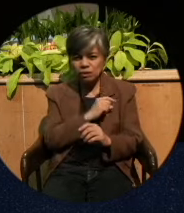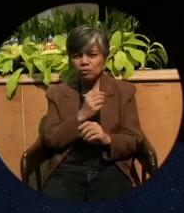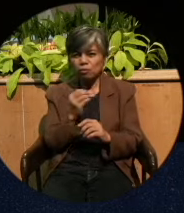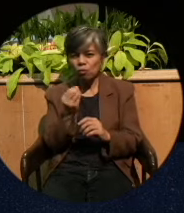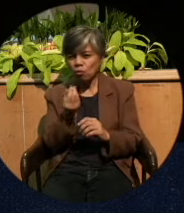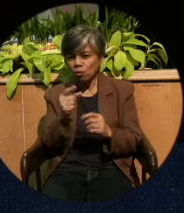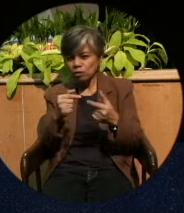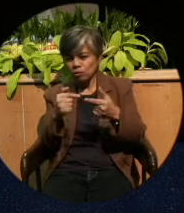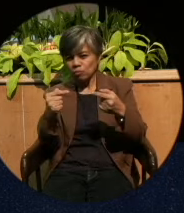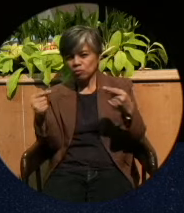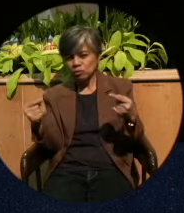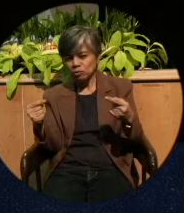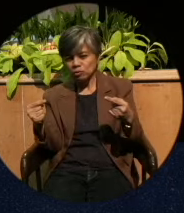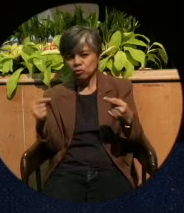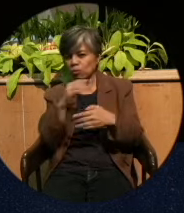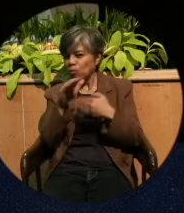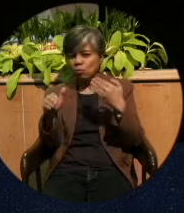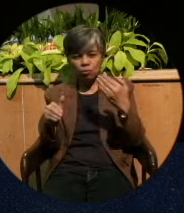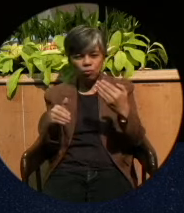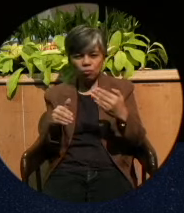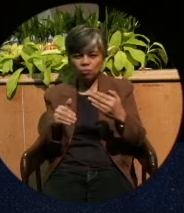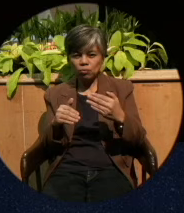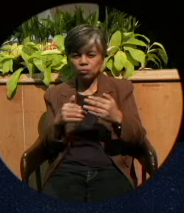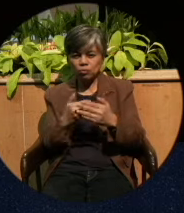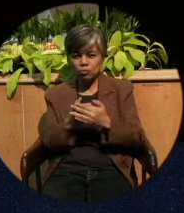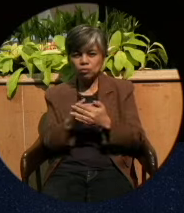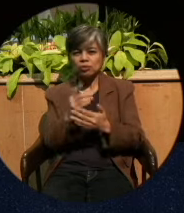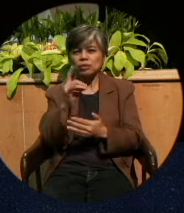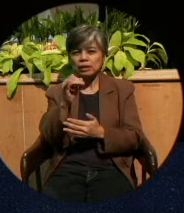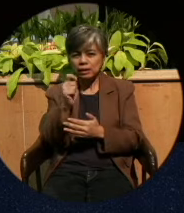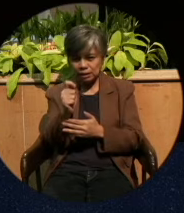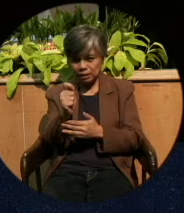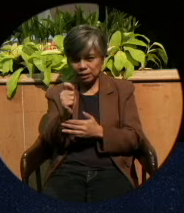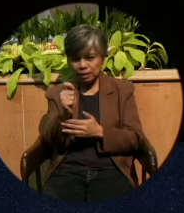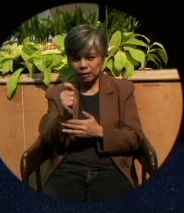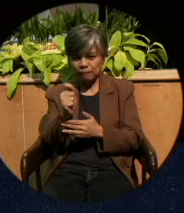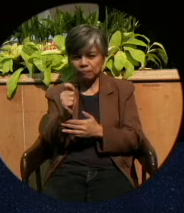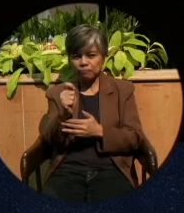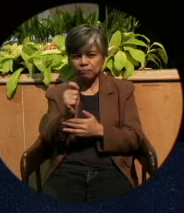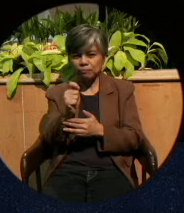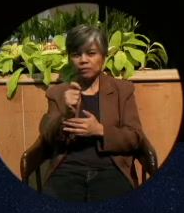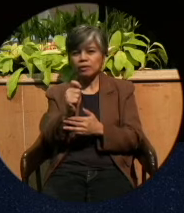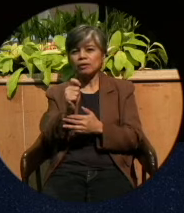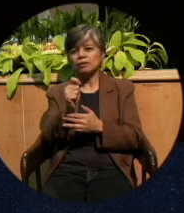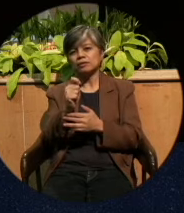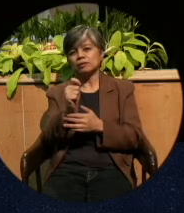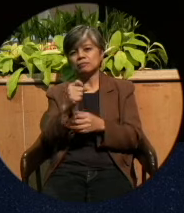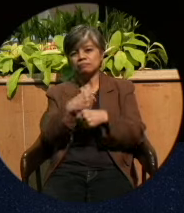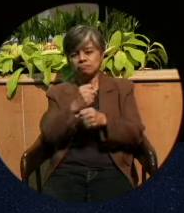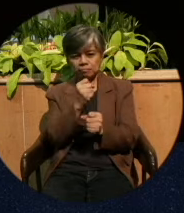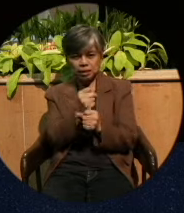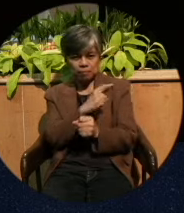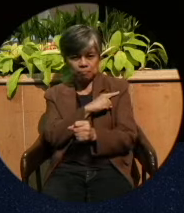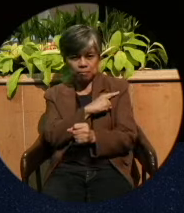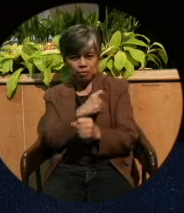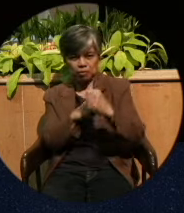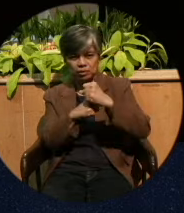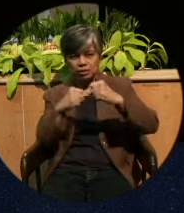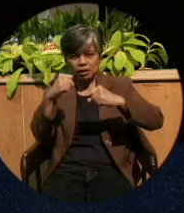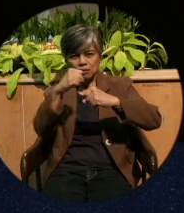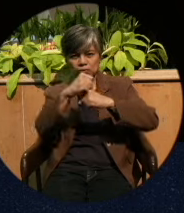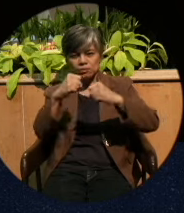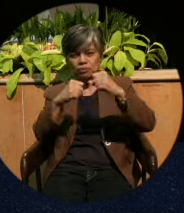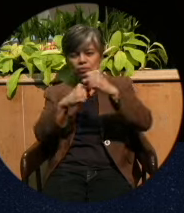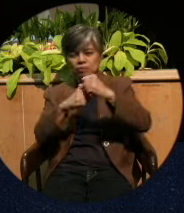opposite. And so already data is encoding power structures and